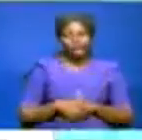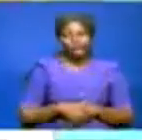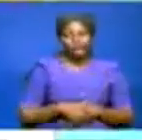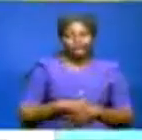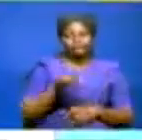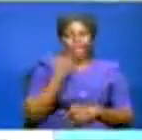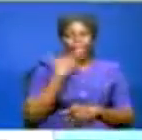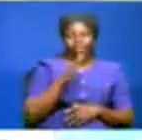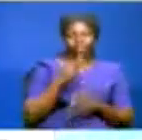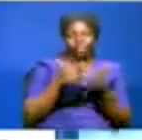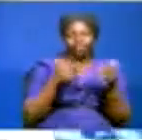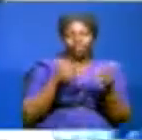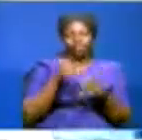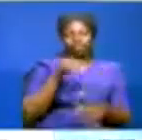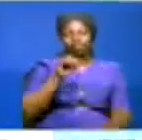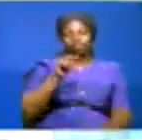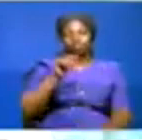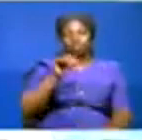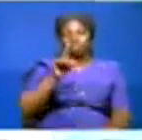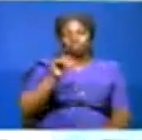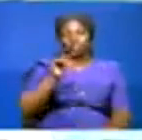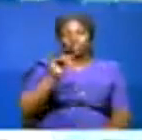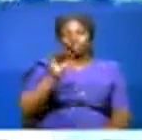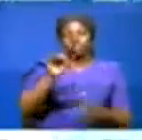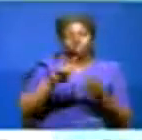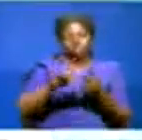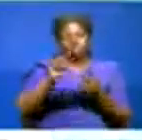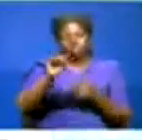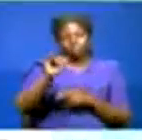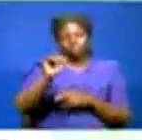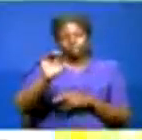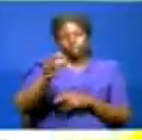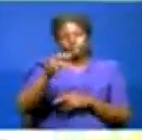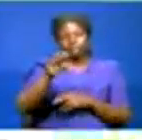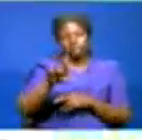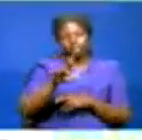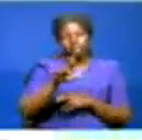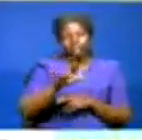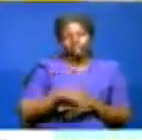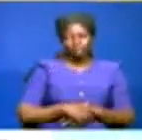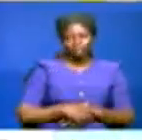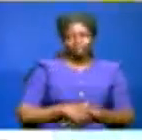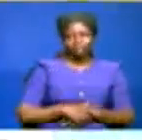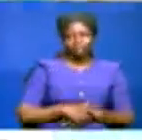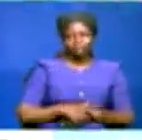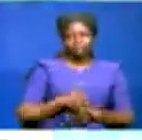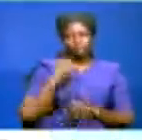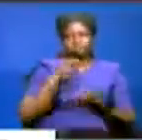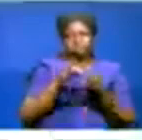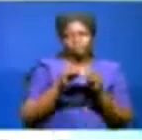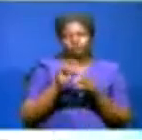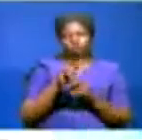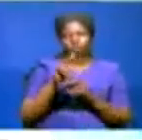finished ahead of Cirilla Odanyiro and Michelle Chebet, who clocked 2 minutes and 25 seconds and 2 minutes and 27 seconds